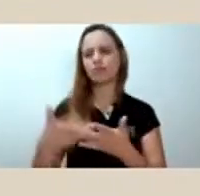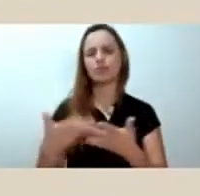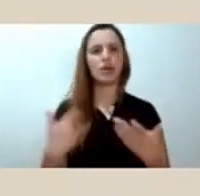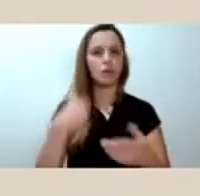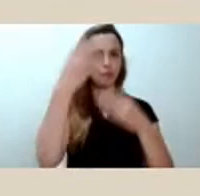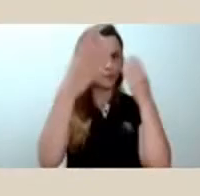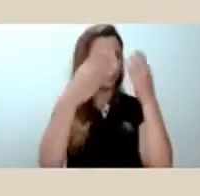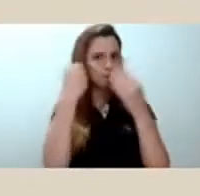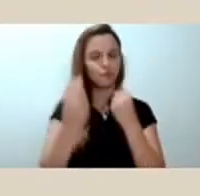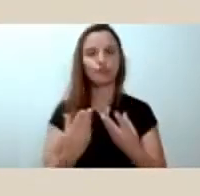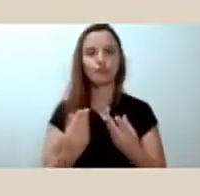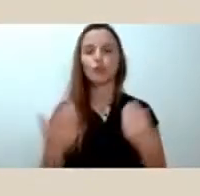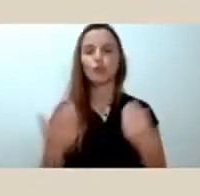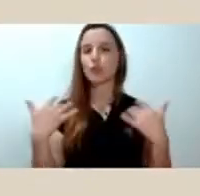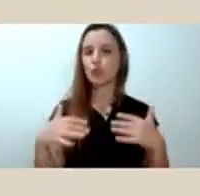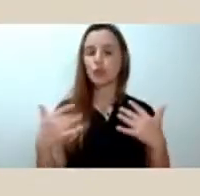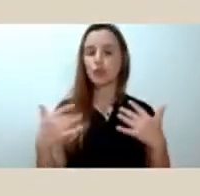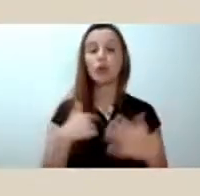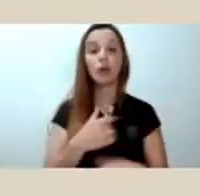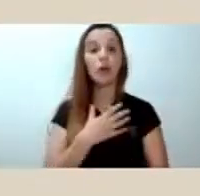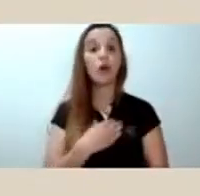really like your